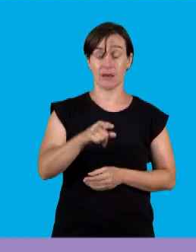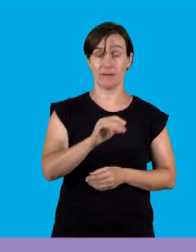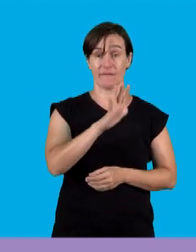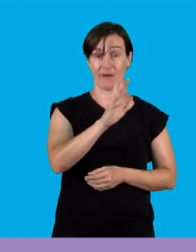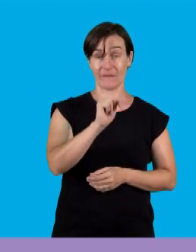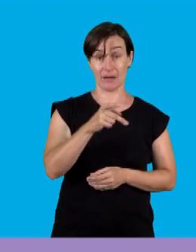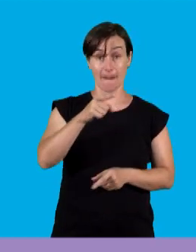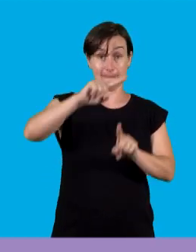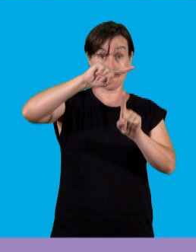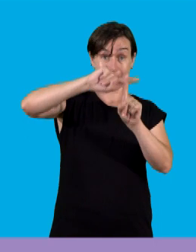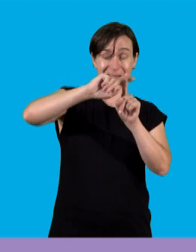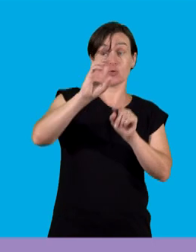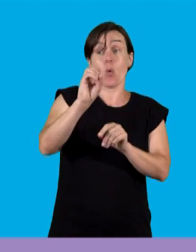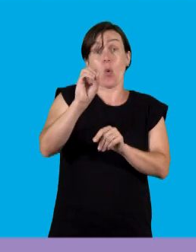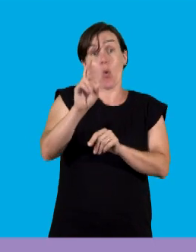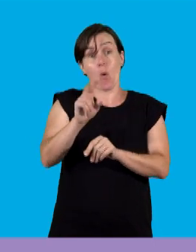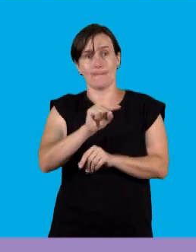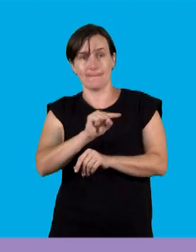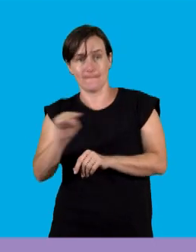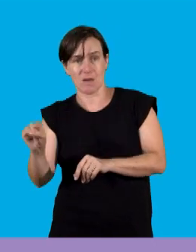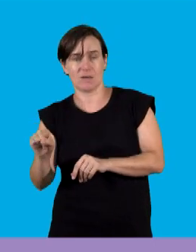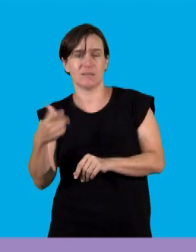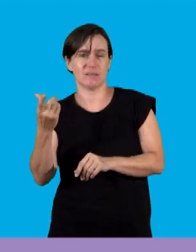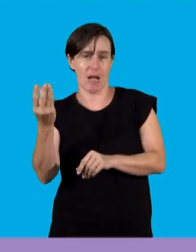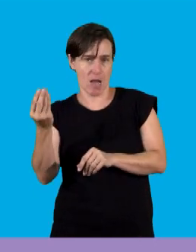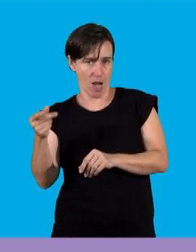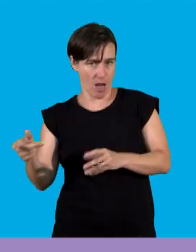going to add or subtract a constant.